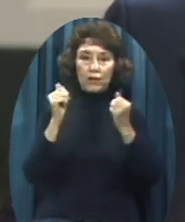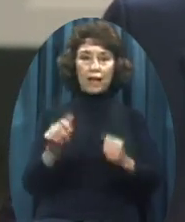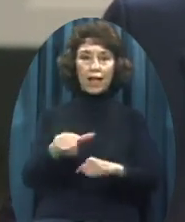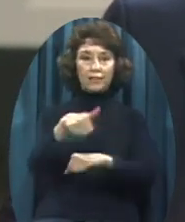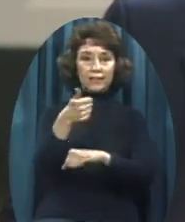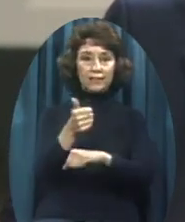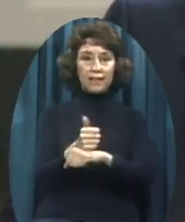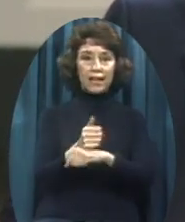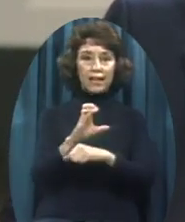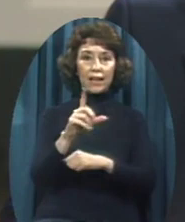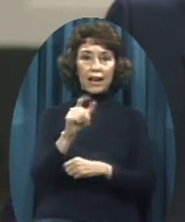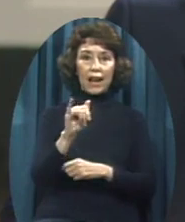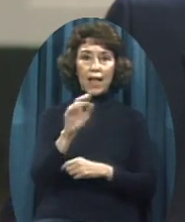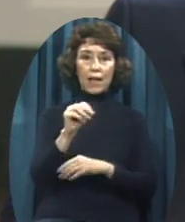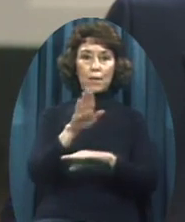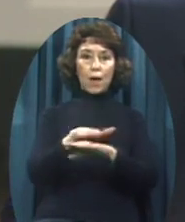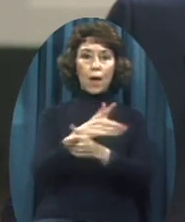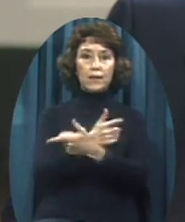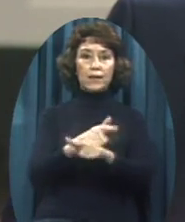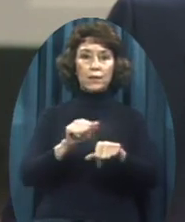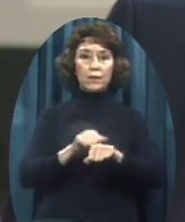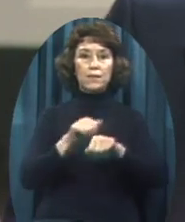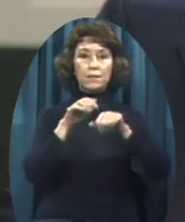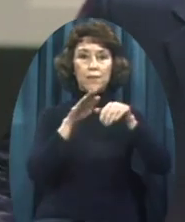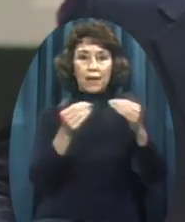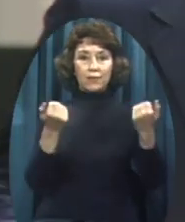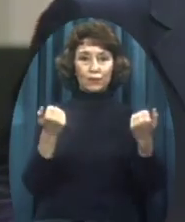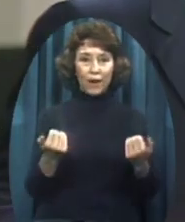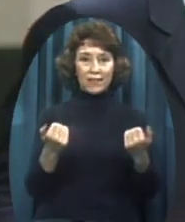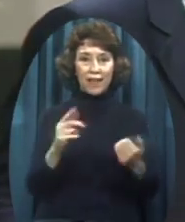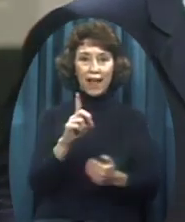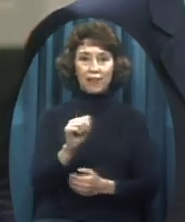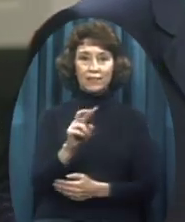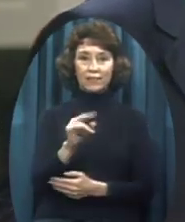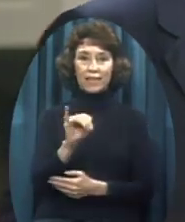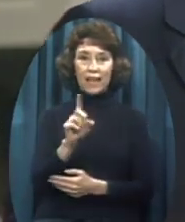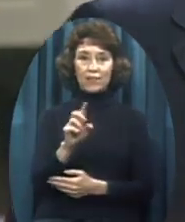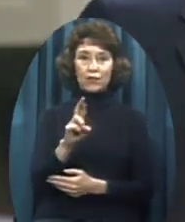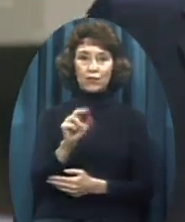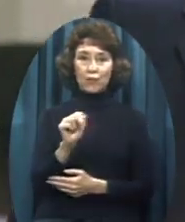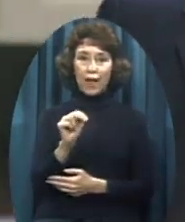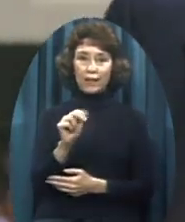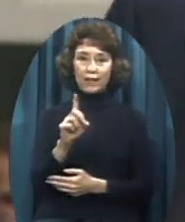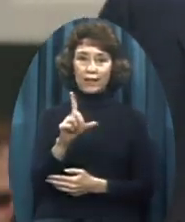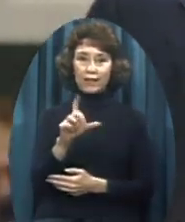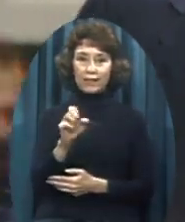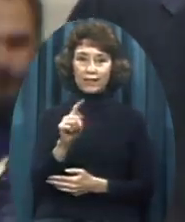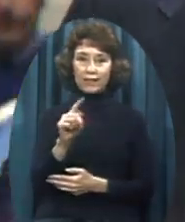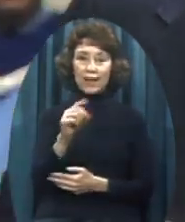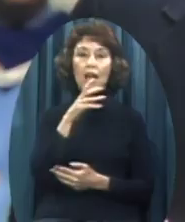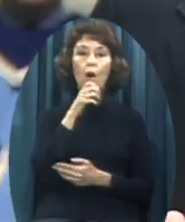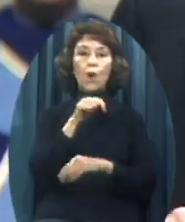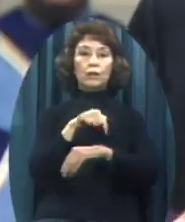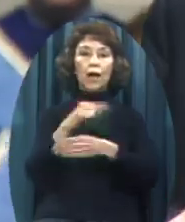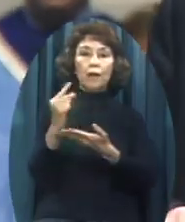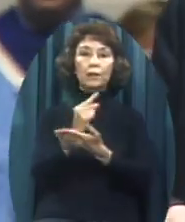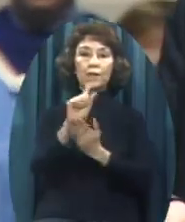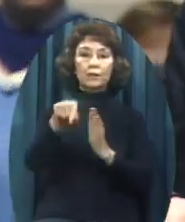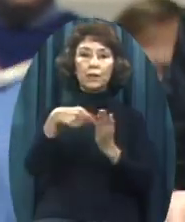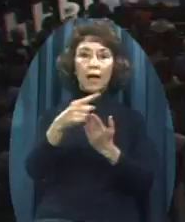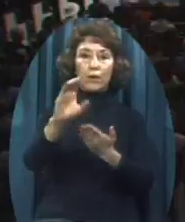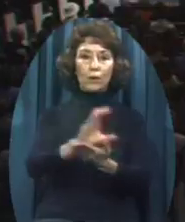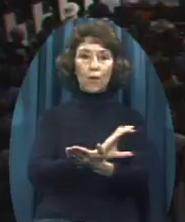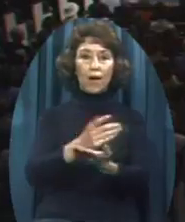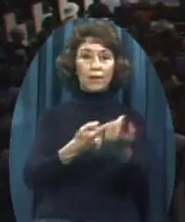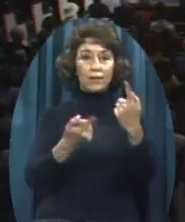on Liberty Mountain. Right now, David Ranlett and the Old Time Gospel Hour Choir come to sing for